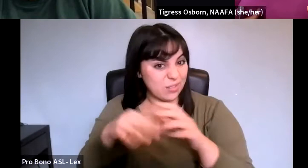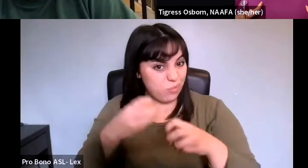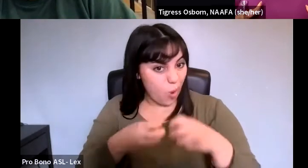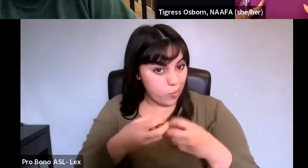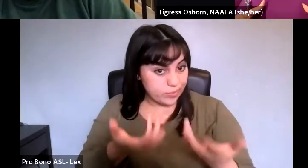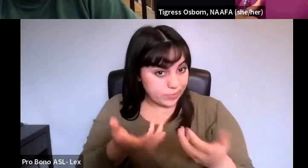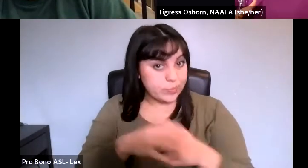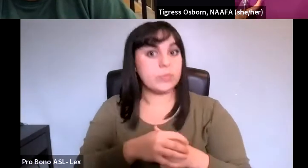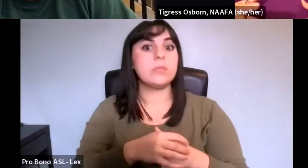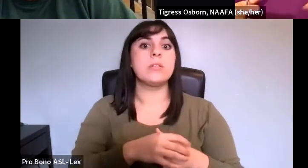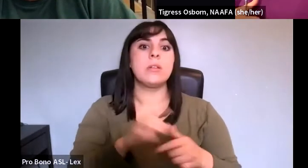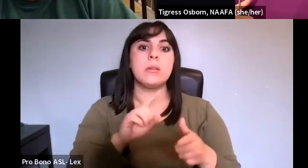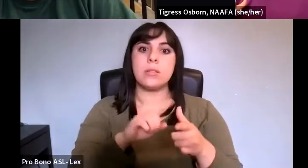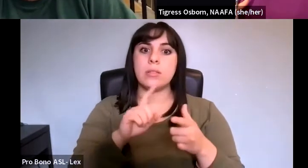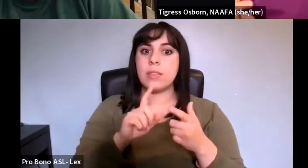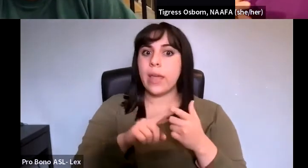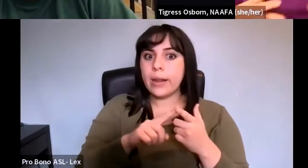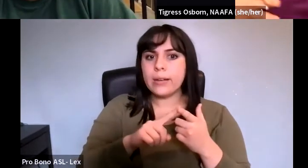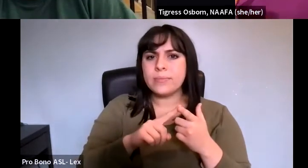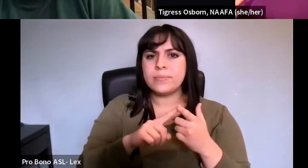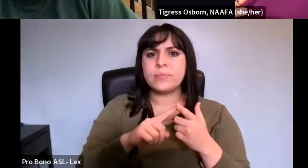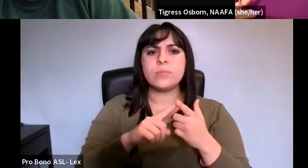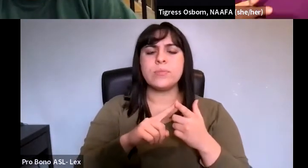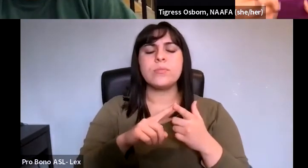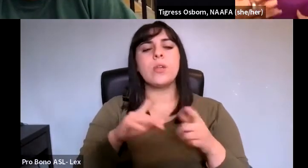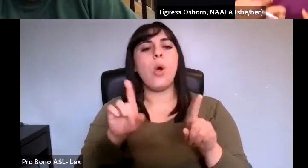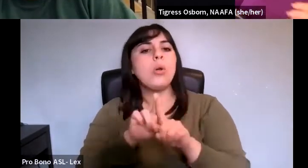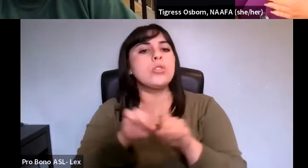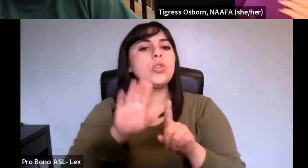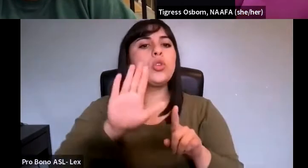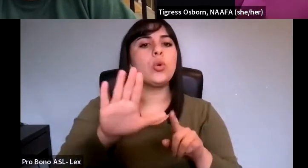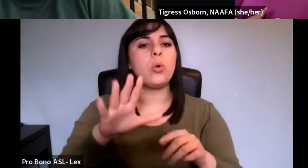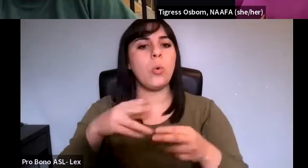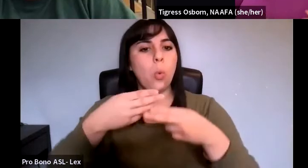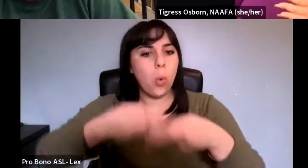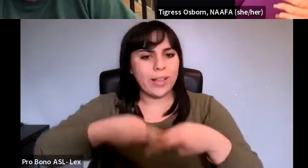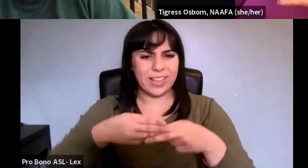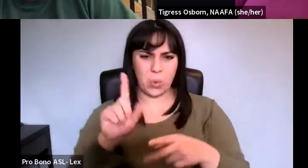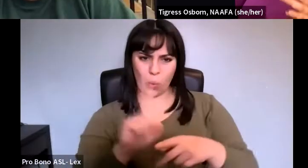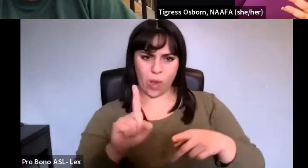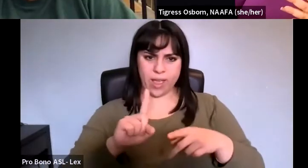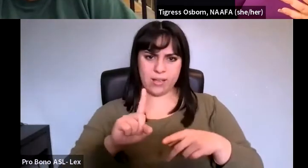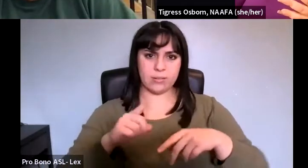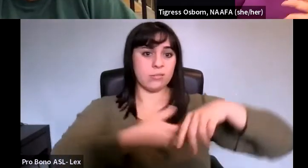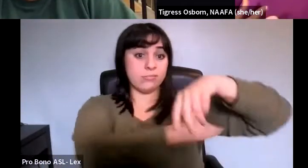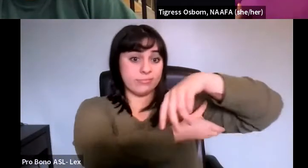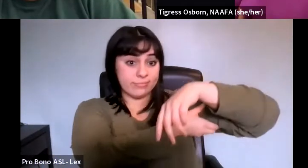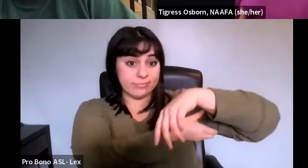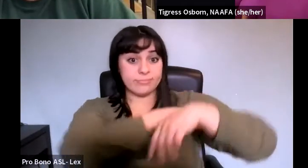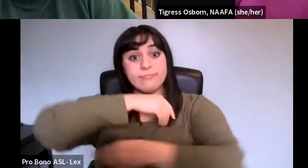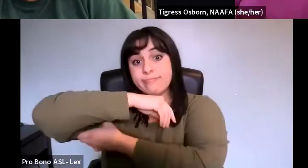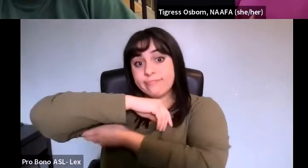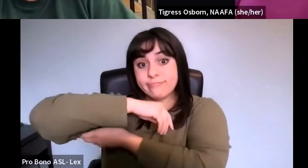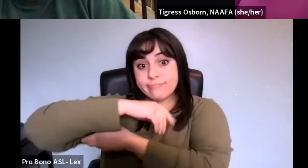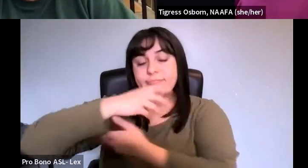are, but which way your weight is. Like the dimensions of your weight, like you just said, for if your arm had been fat on the other side, you have a